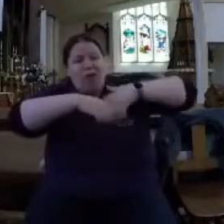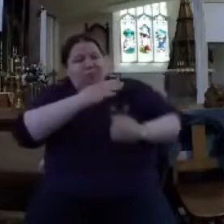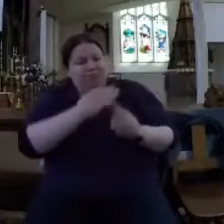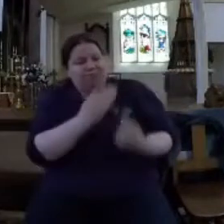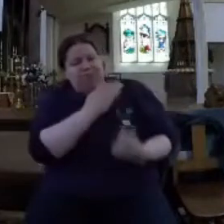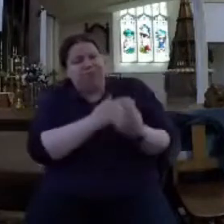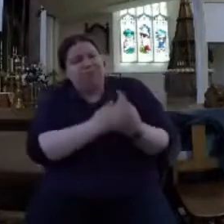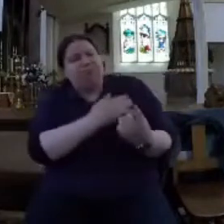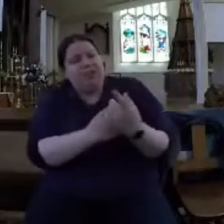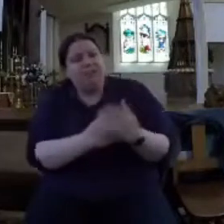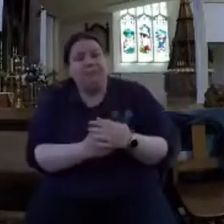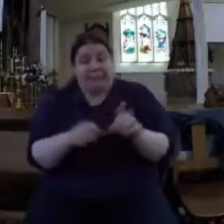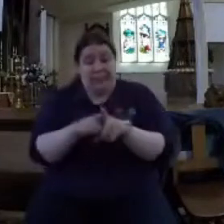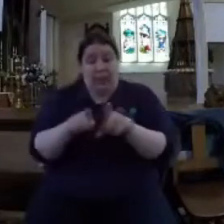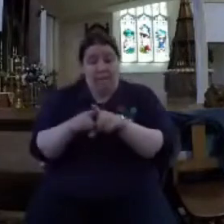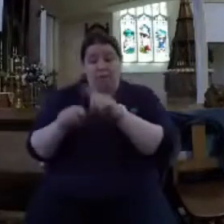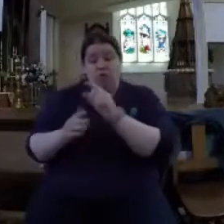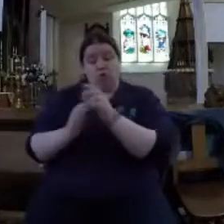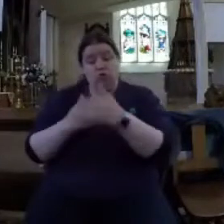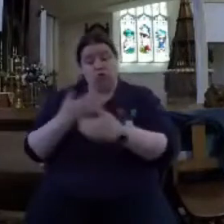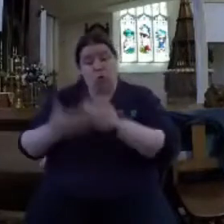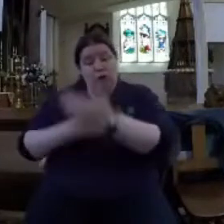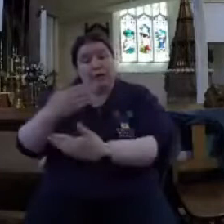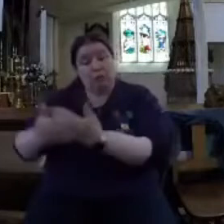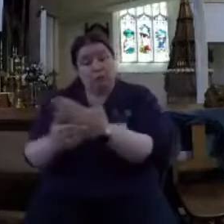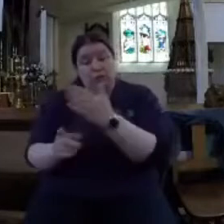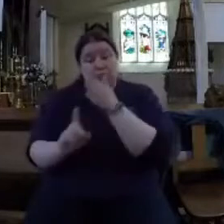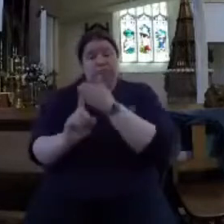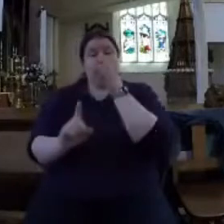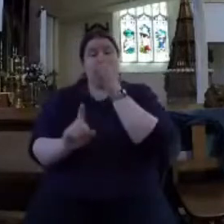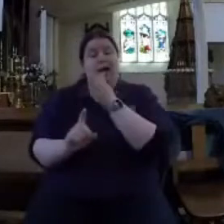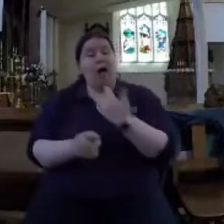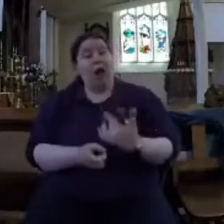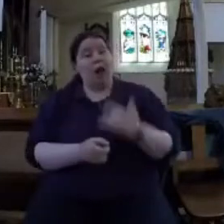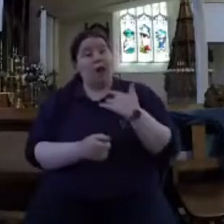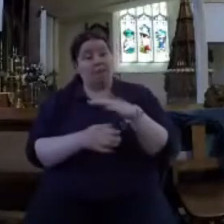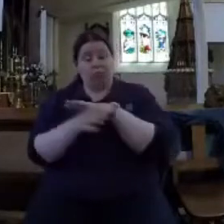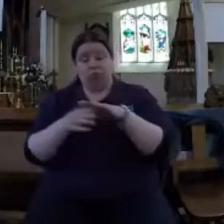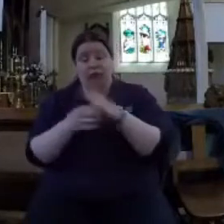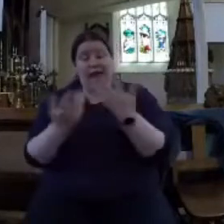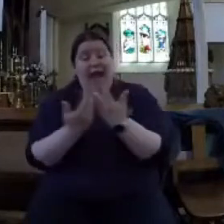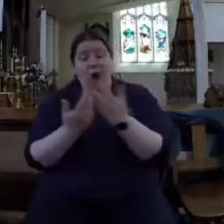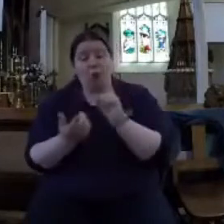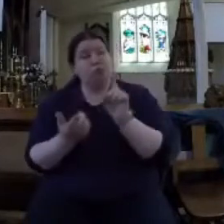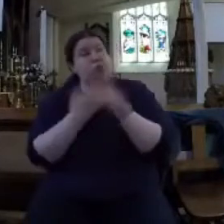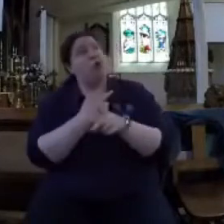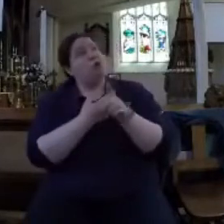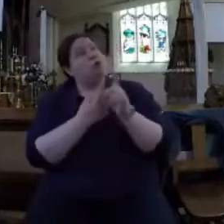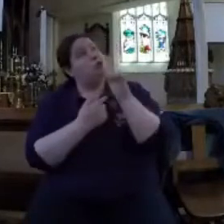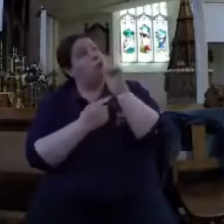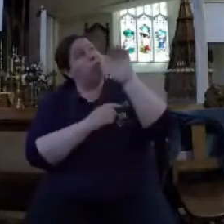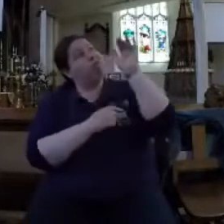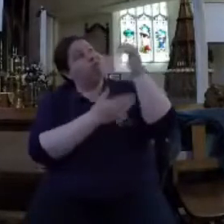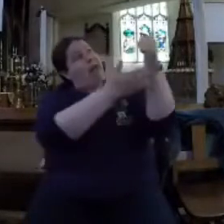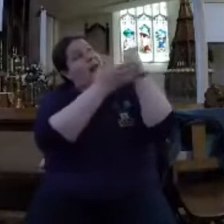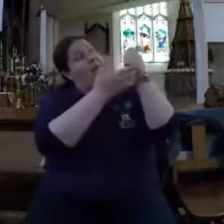goes on, we'll see this too. It's often our life circumstances and how we respond to them with God that builds the